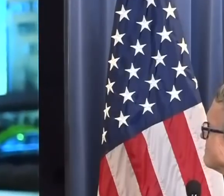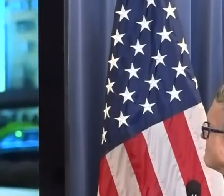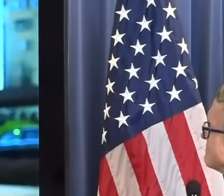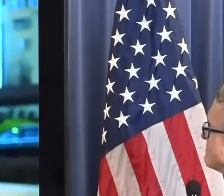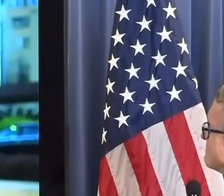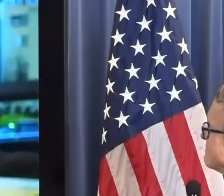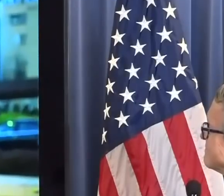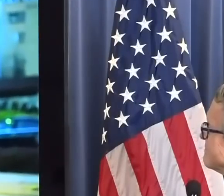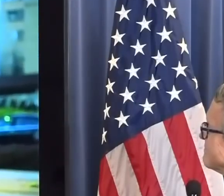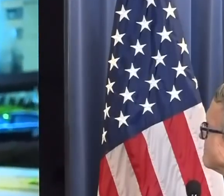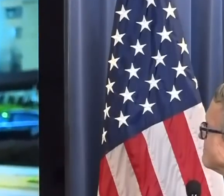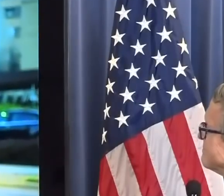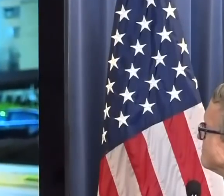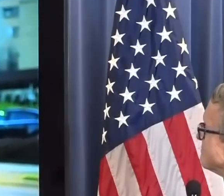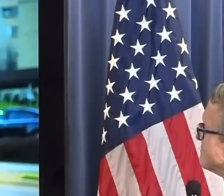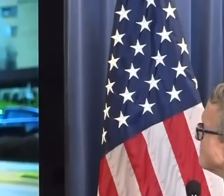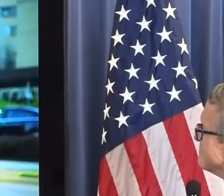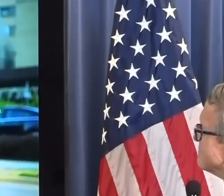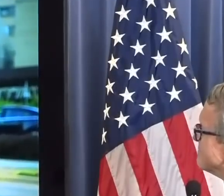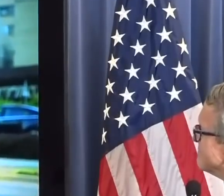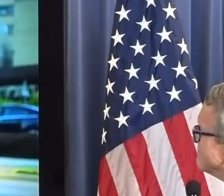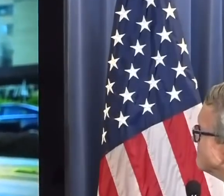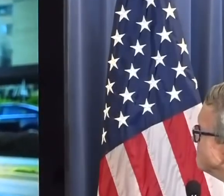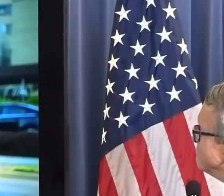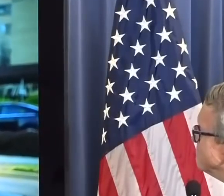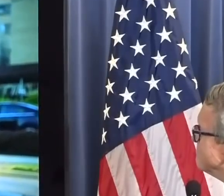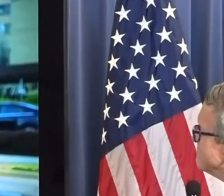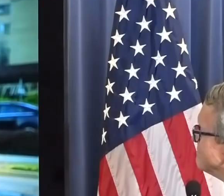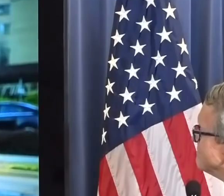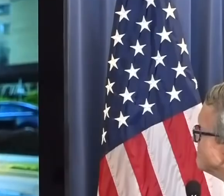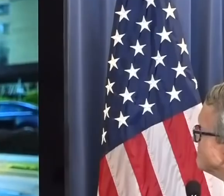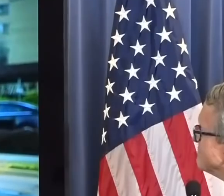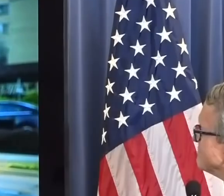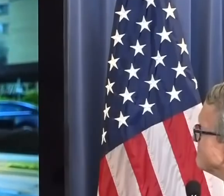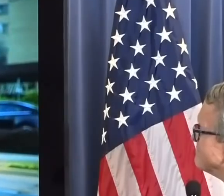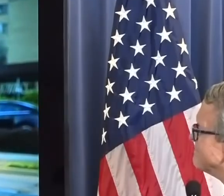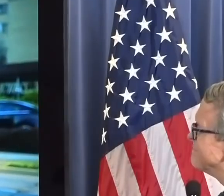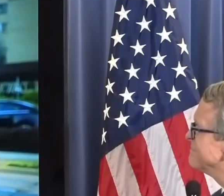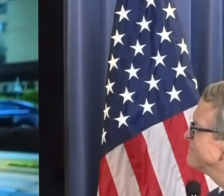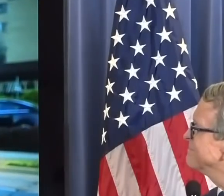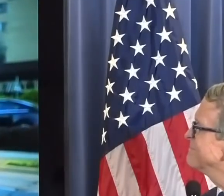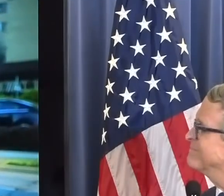between you and an infected person. That's what I believe.